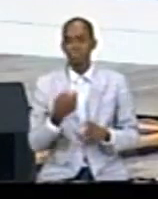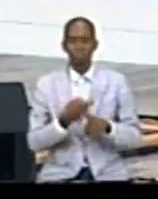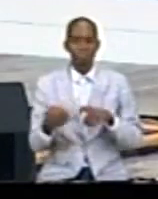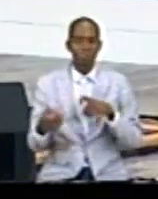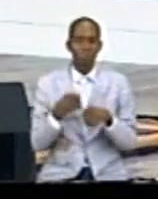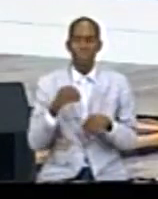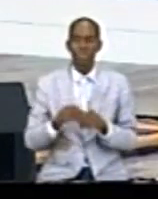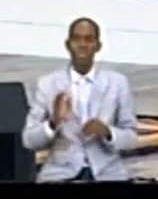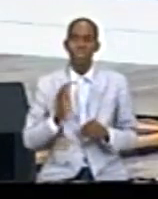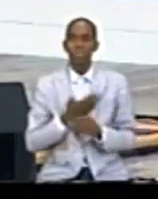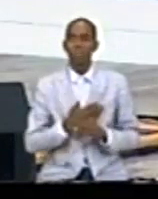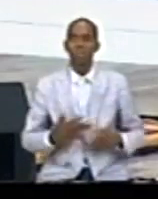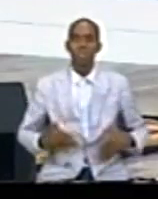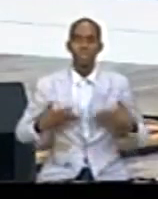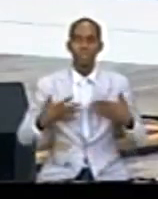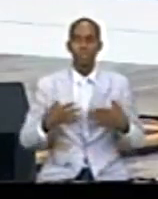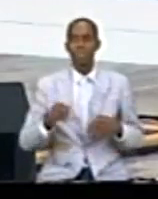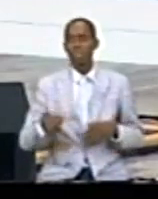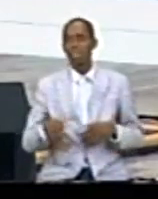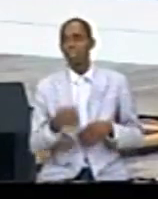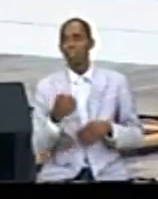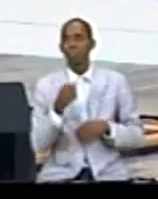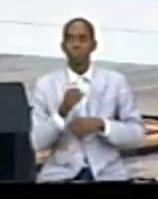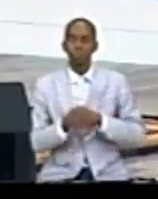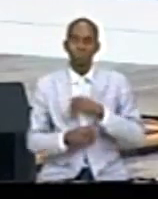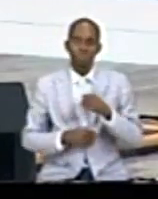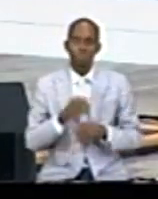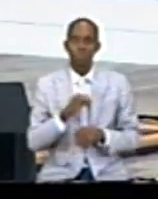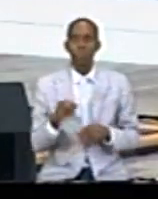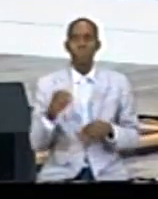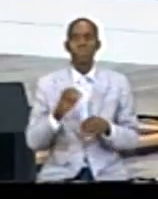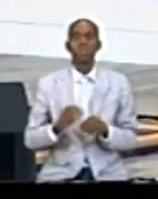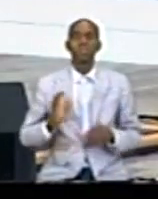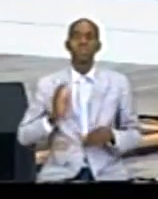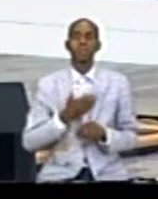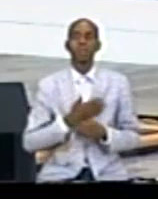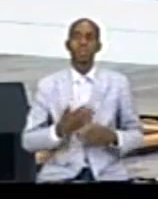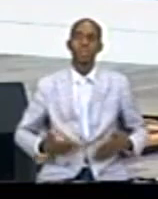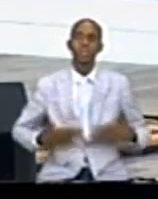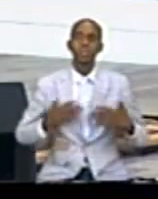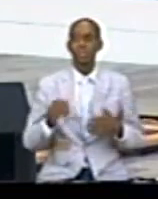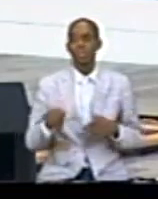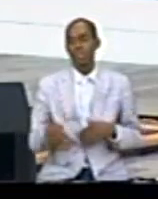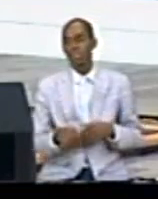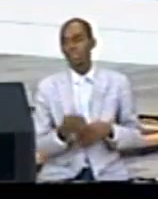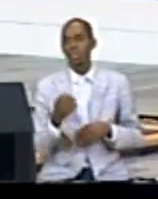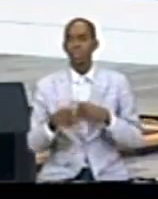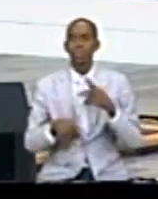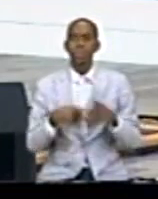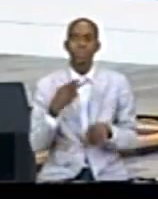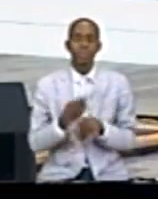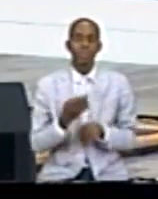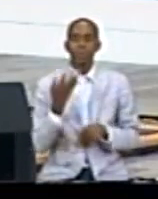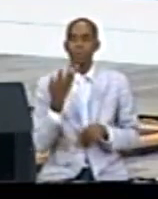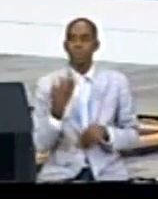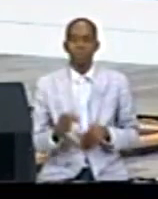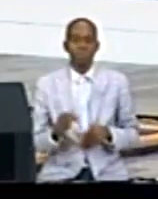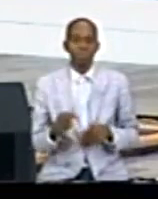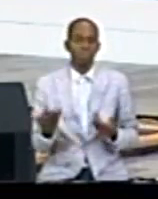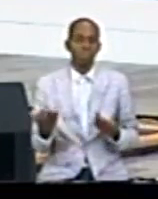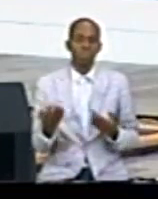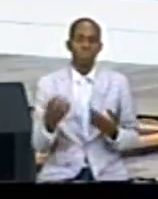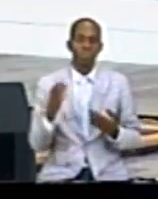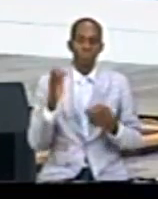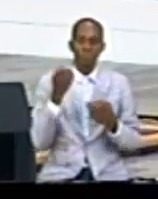lives, any suffering in our lives, any kind of affliction in our